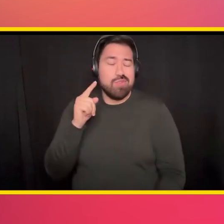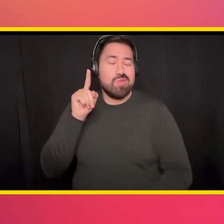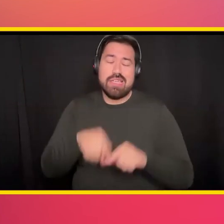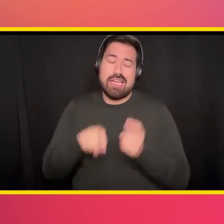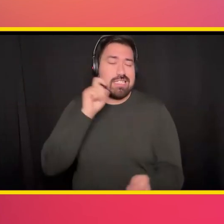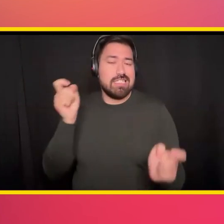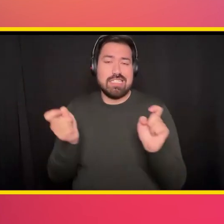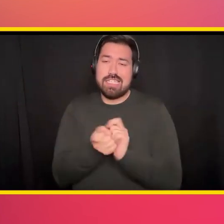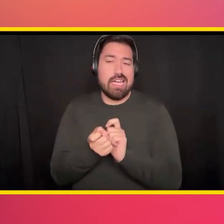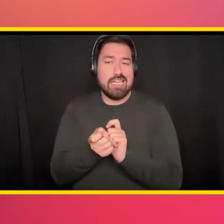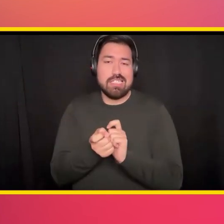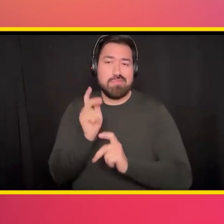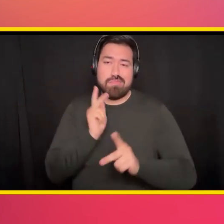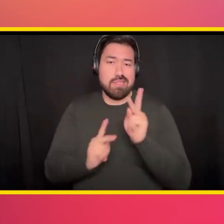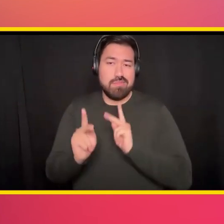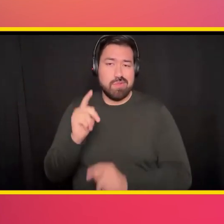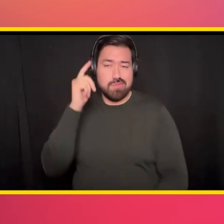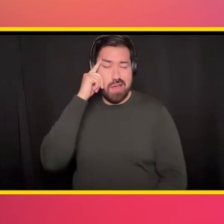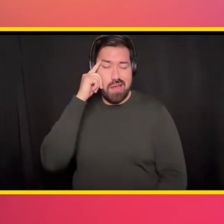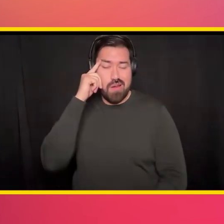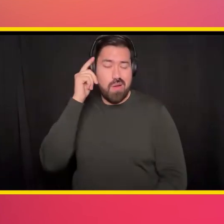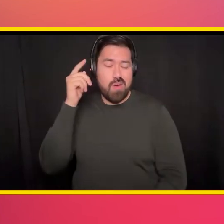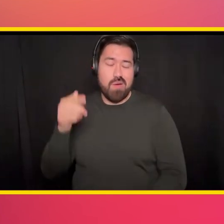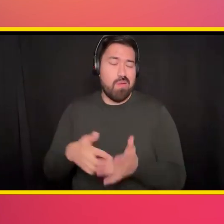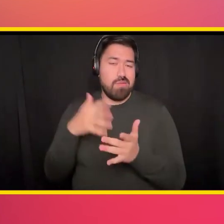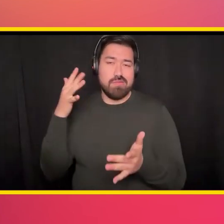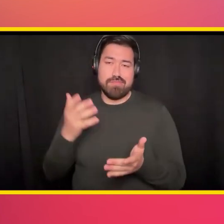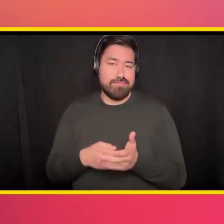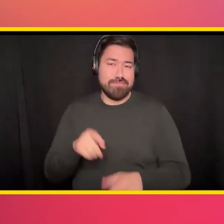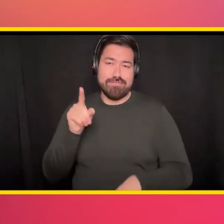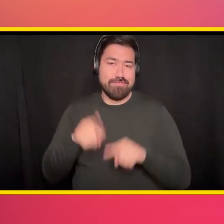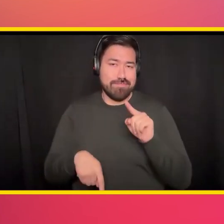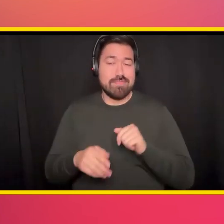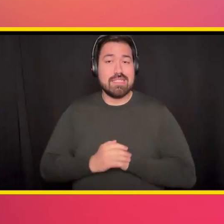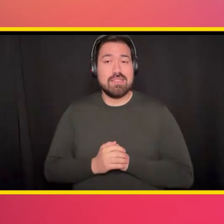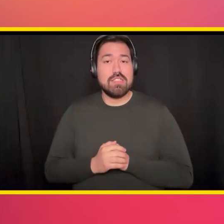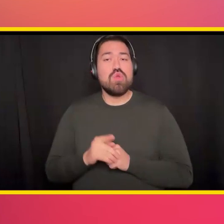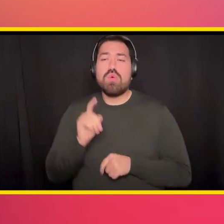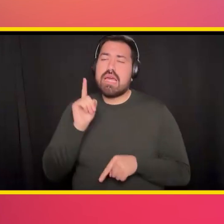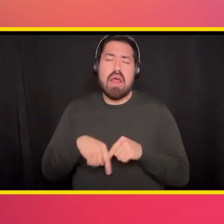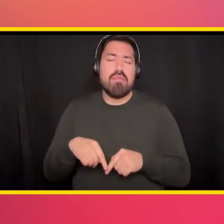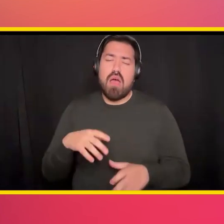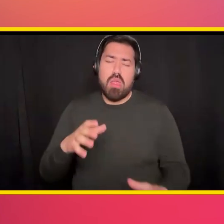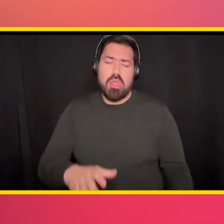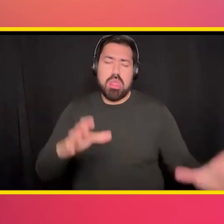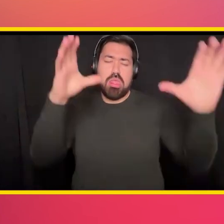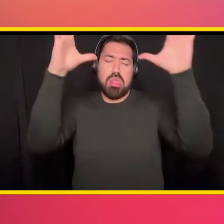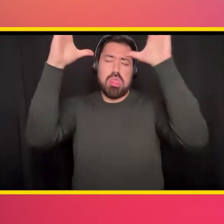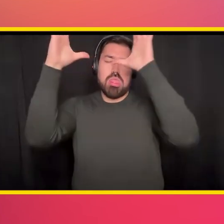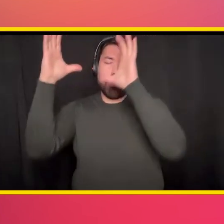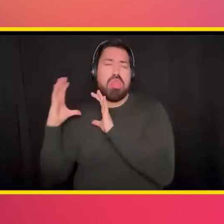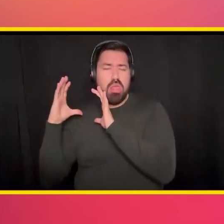your closest relationships. And you Thank you can't so Yeah. hold much. on to that burden like that either.